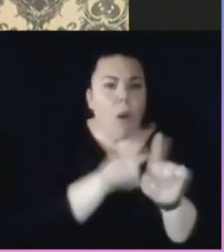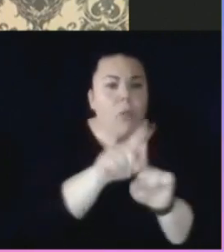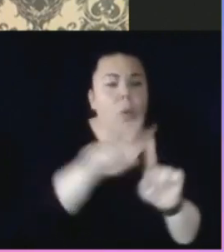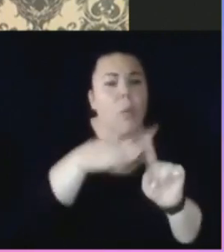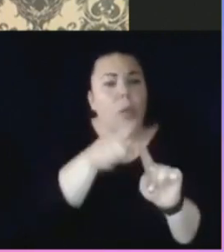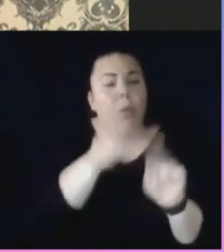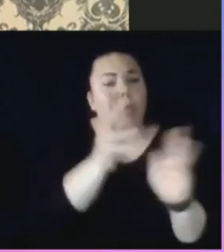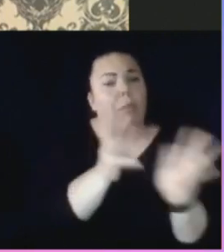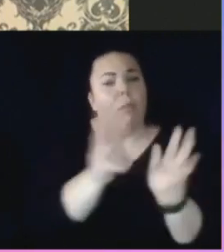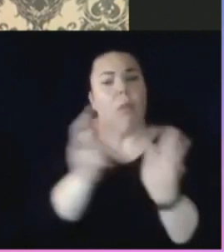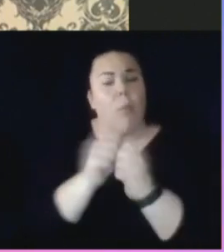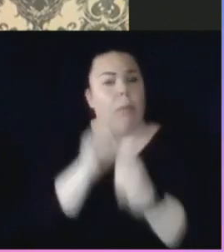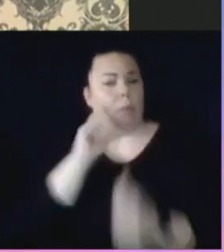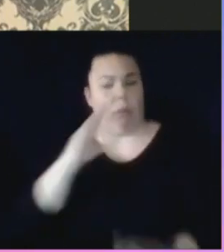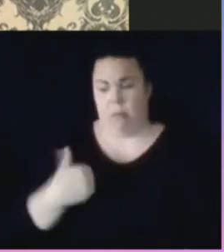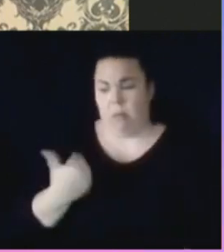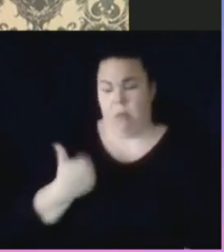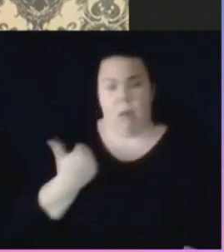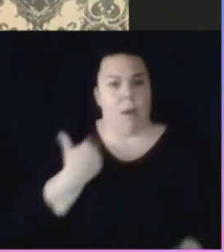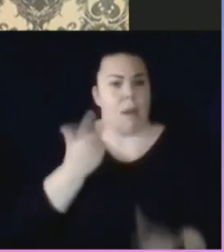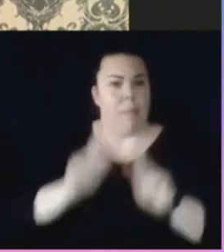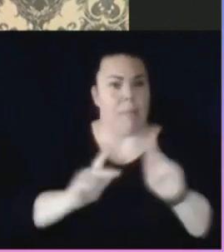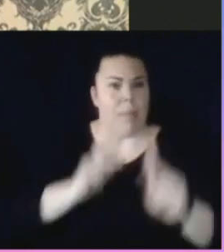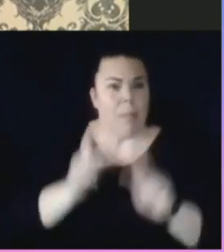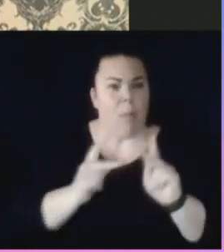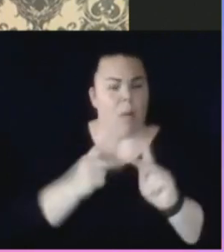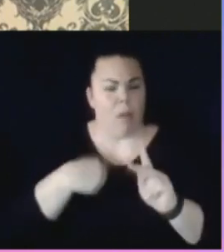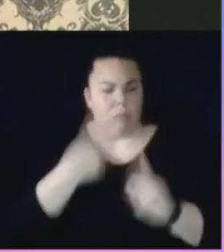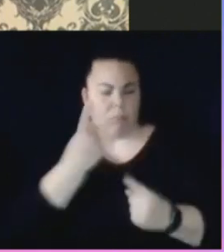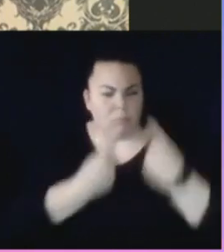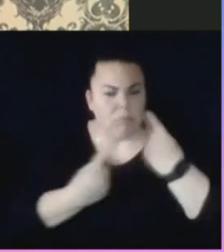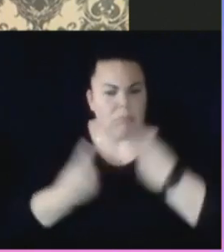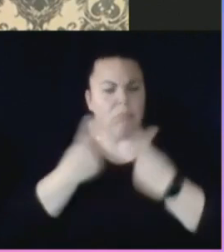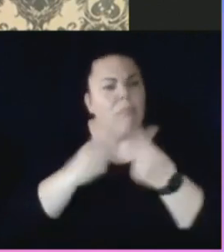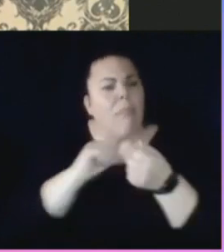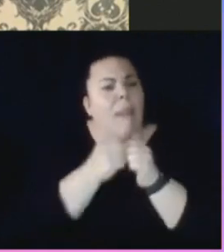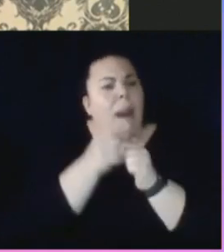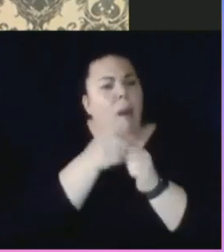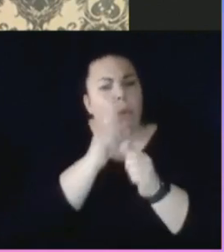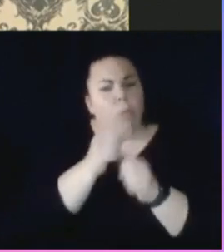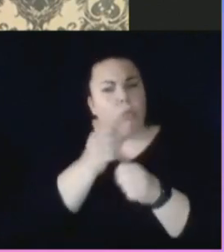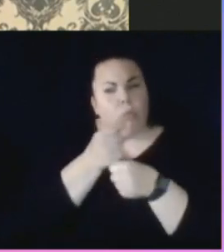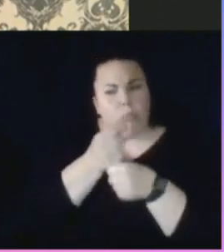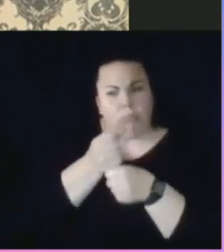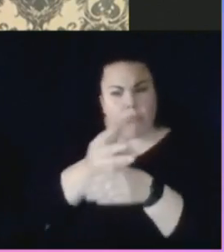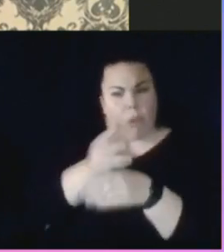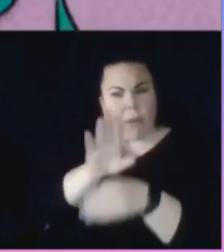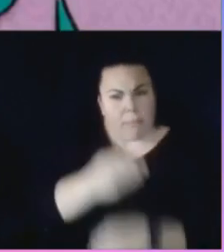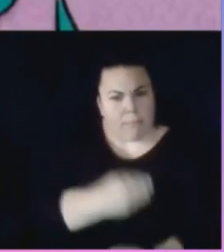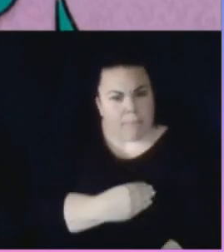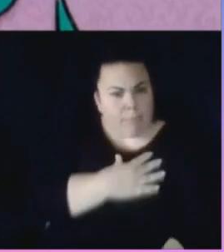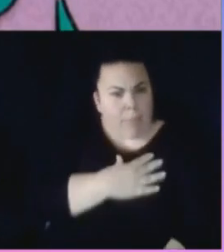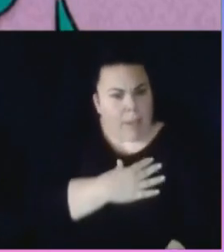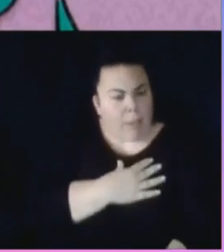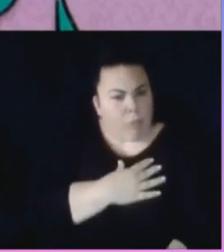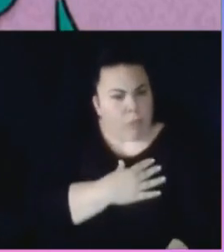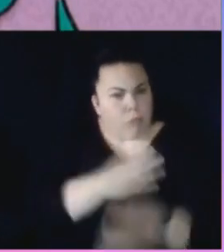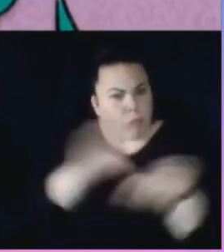country, and I'm wondering how you inspire them to do the same. Mm-hmm. I think that